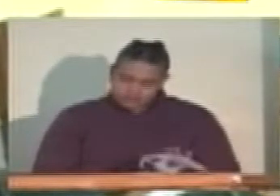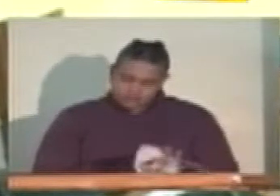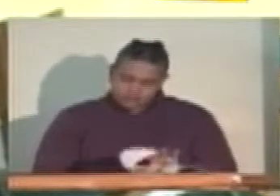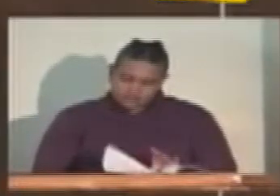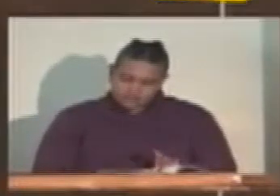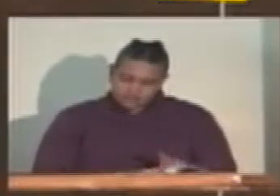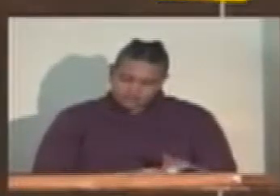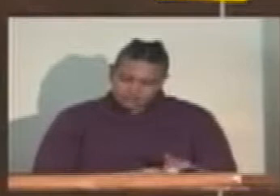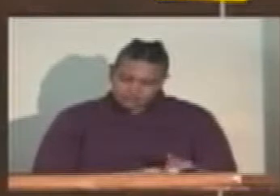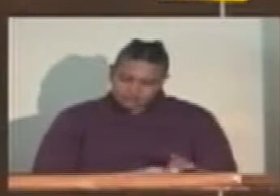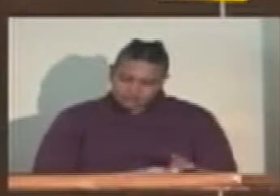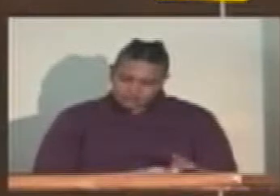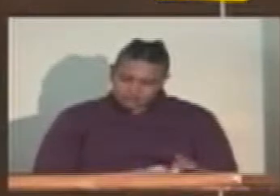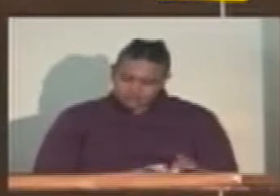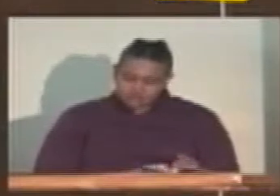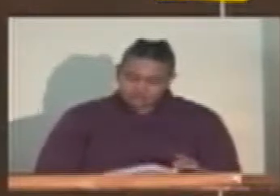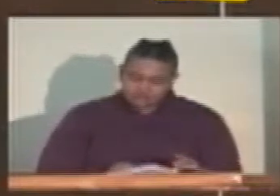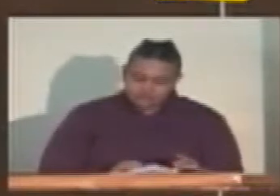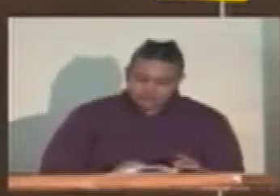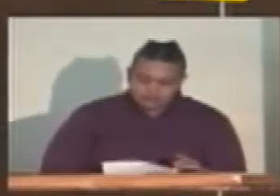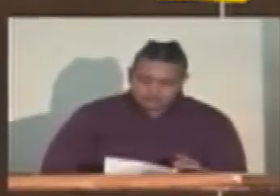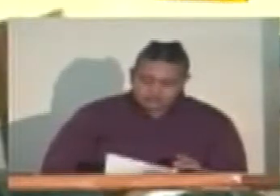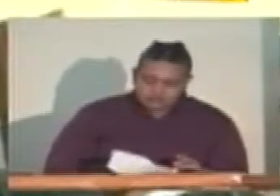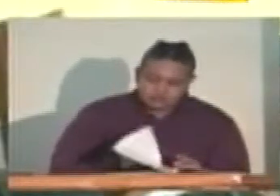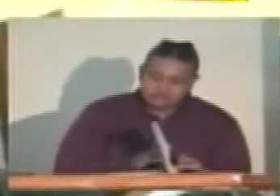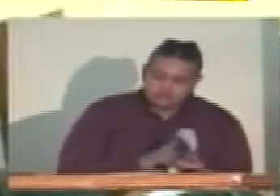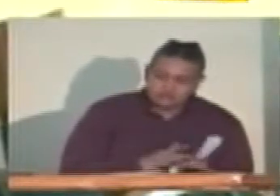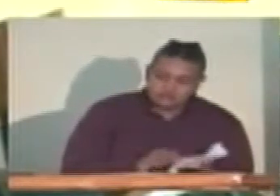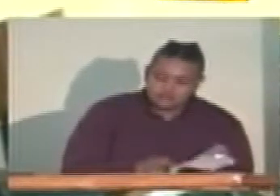I wish that the Prime Minister was here. Invitation.